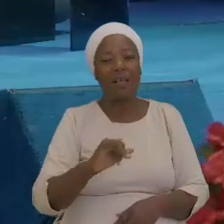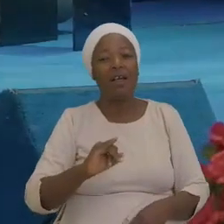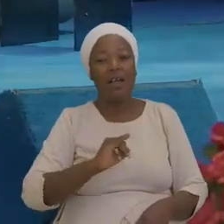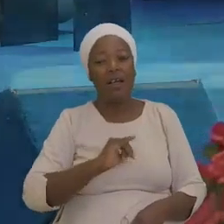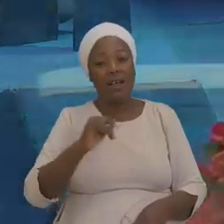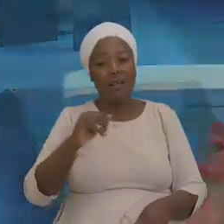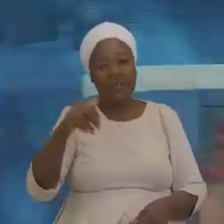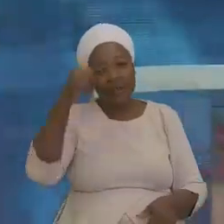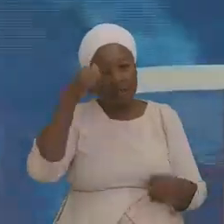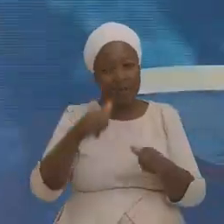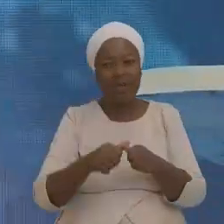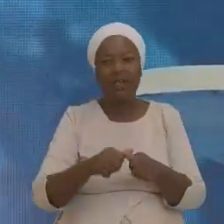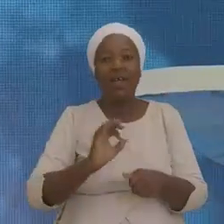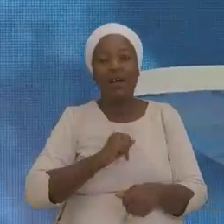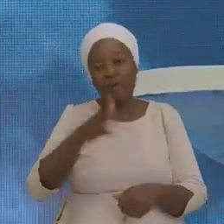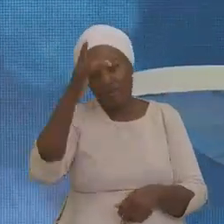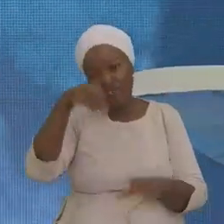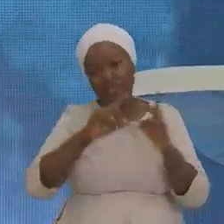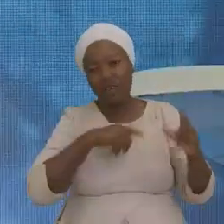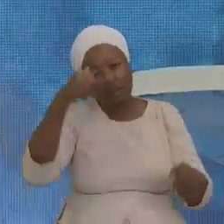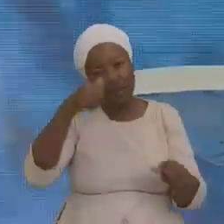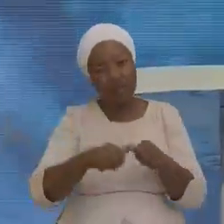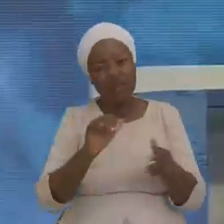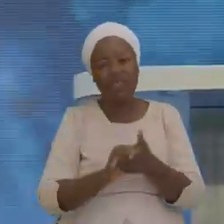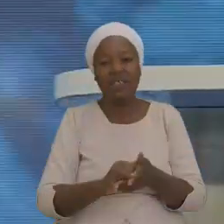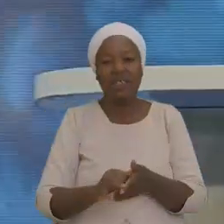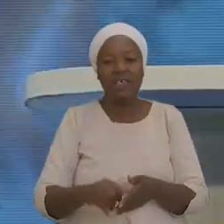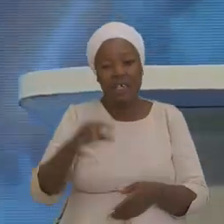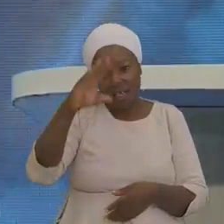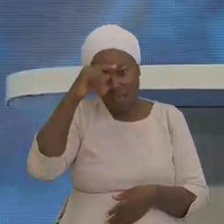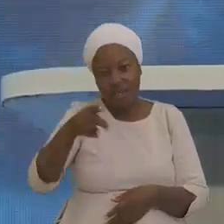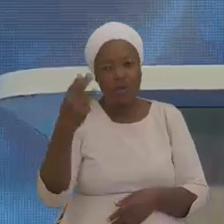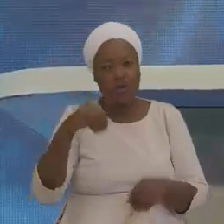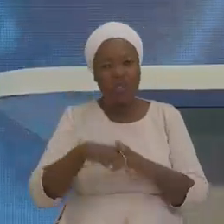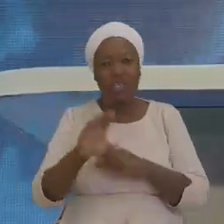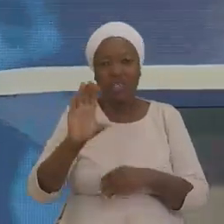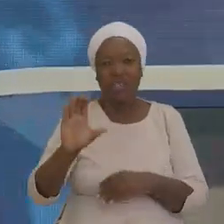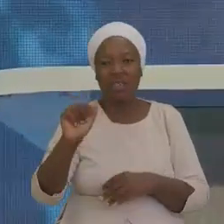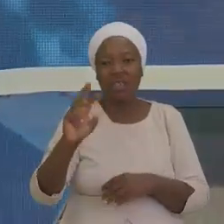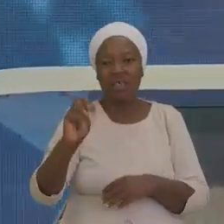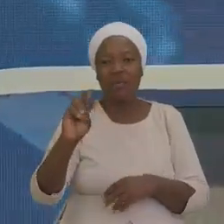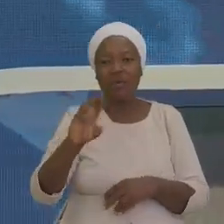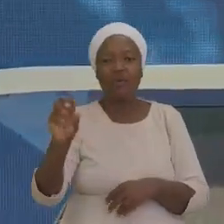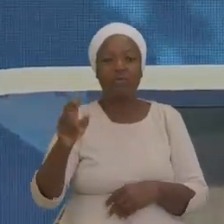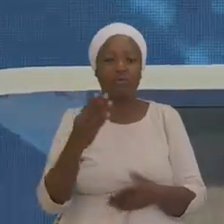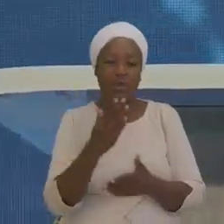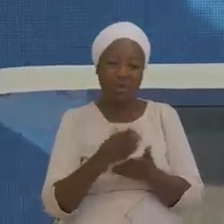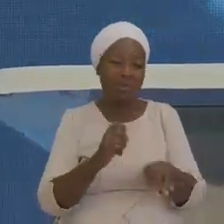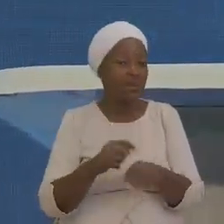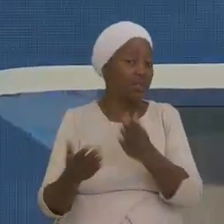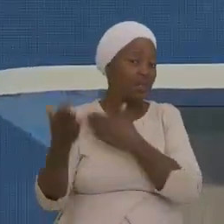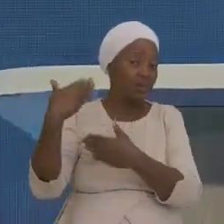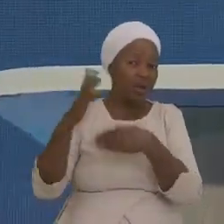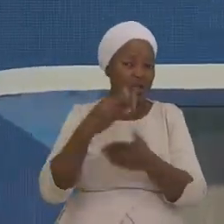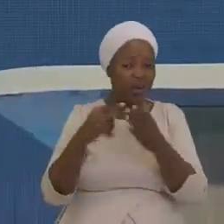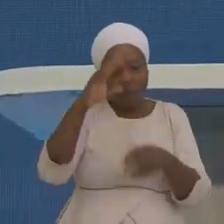were in Cameroon some years ago, and some boys were playing football, and I